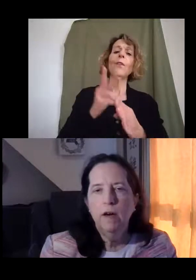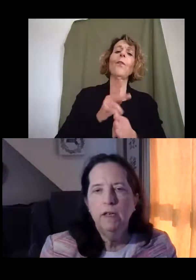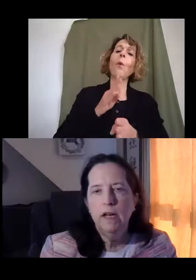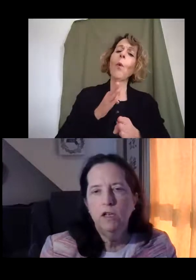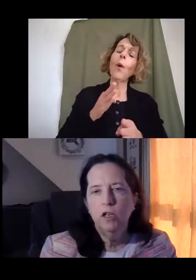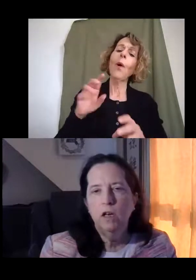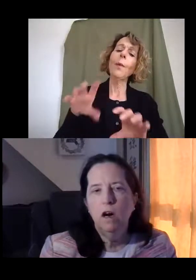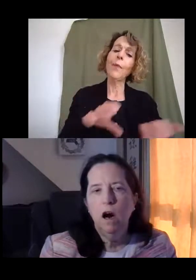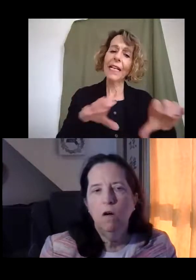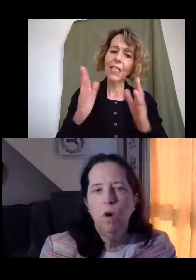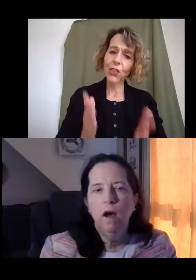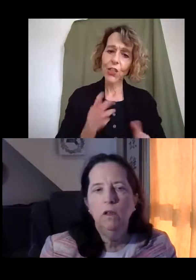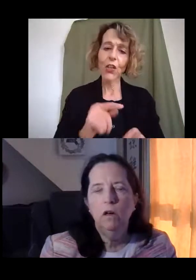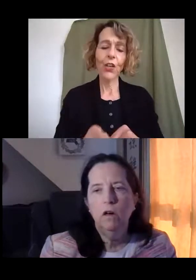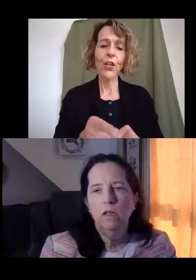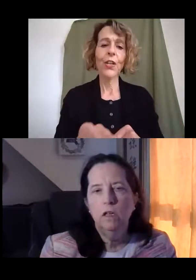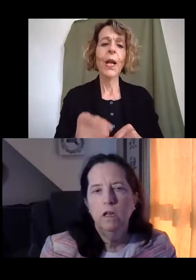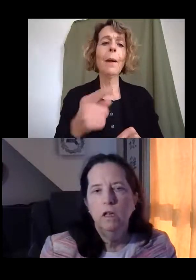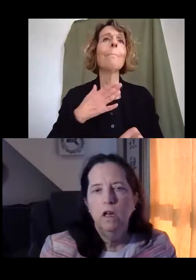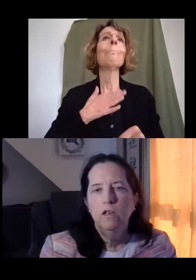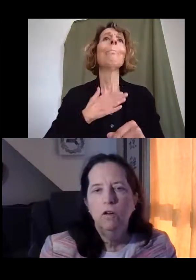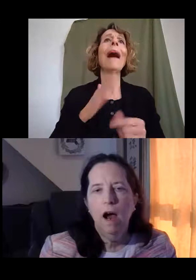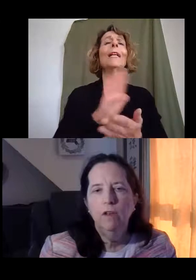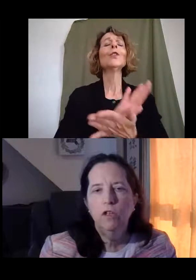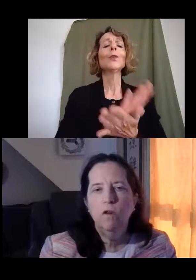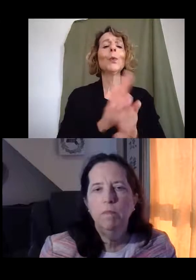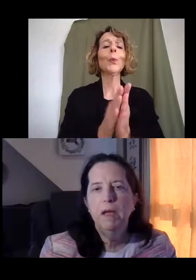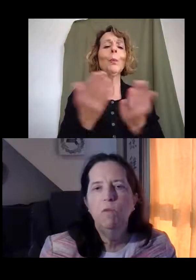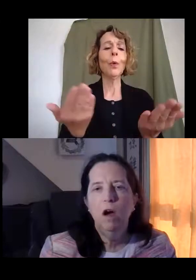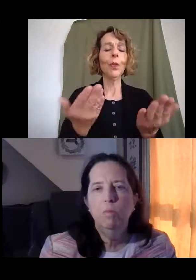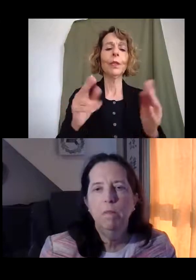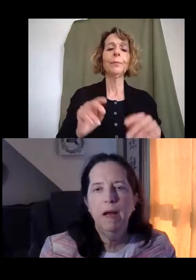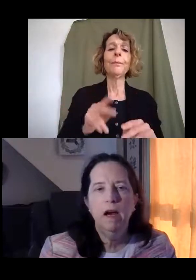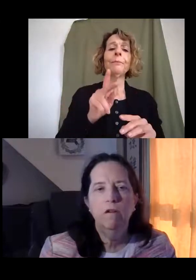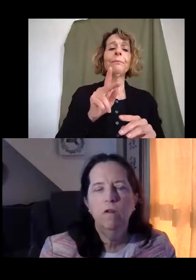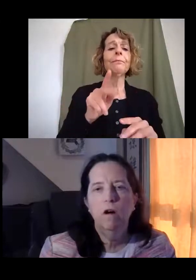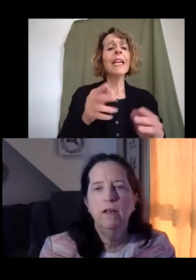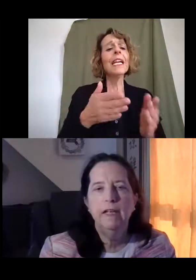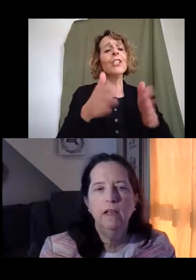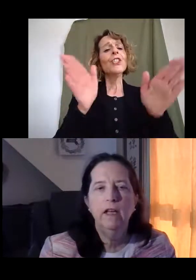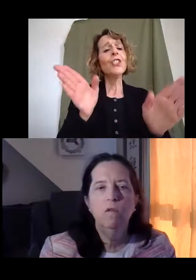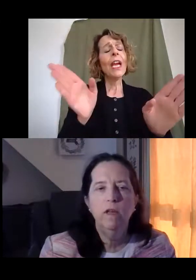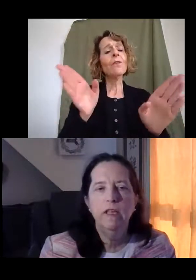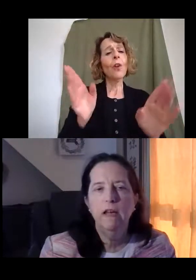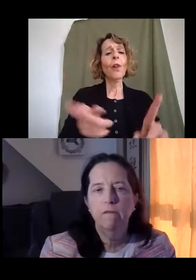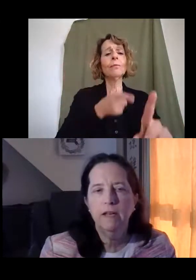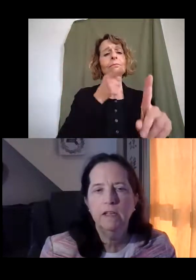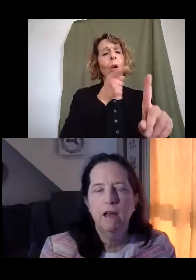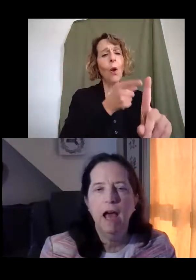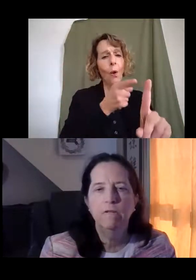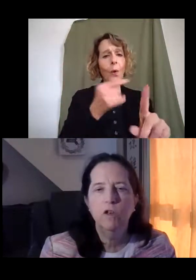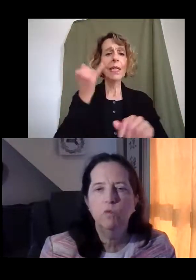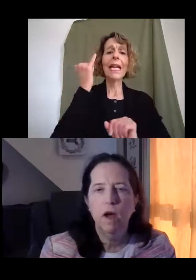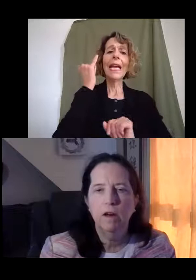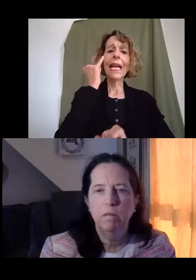of orientation are well learned, travelers will be well prepared for dealing with the effects